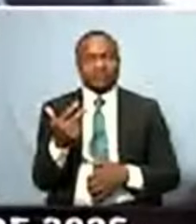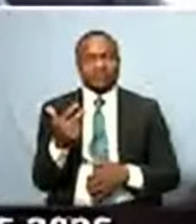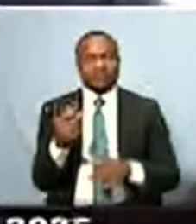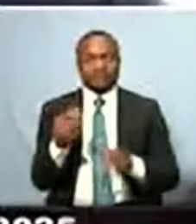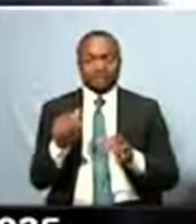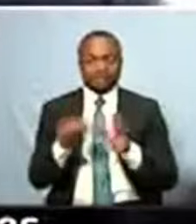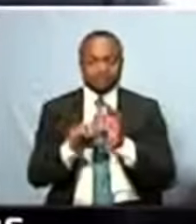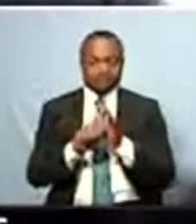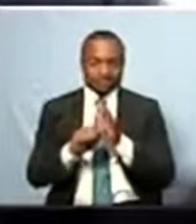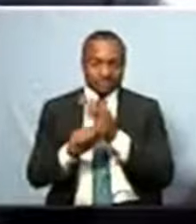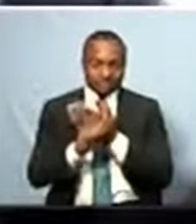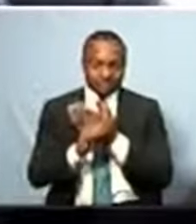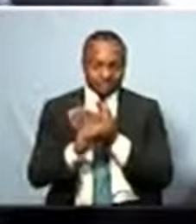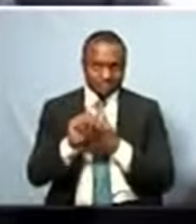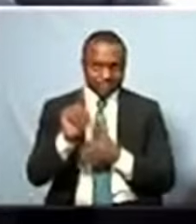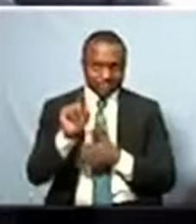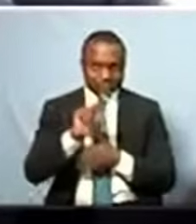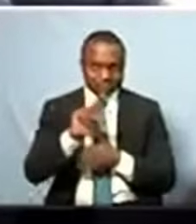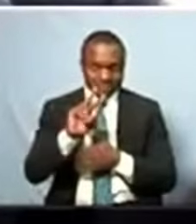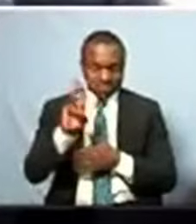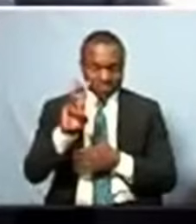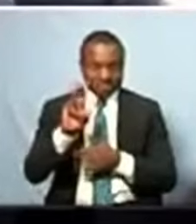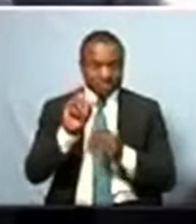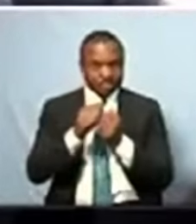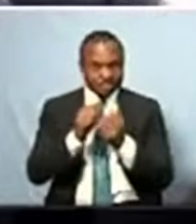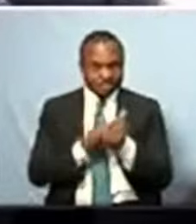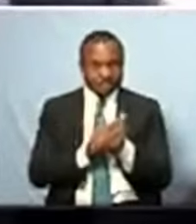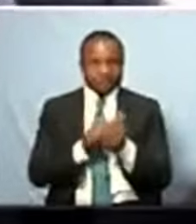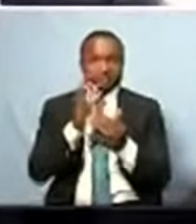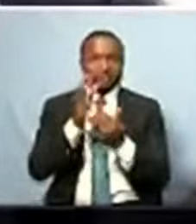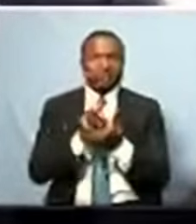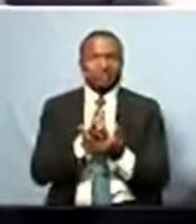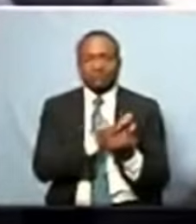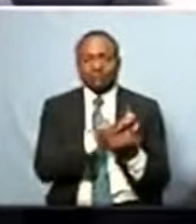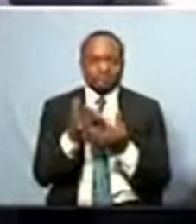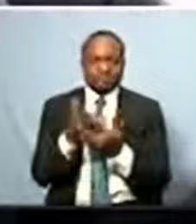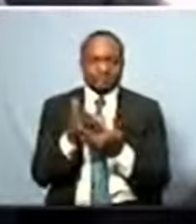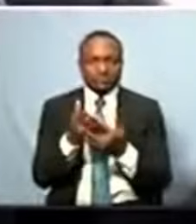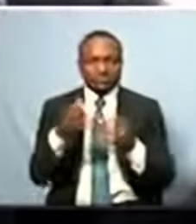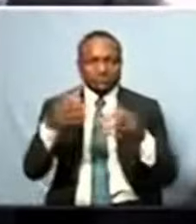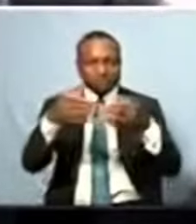August 2026. With regard to delimitation of constituencies,